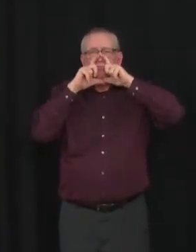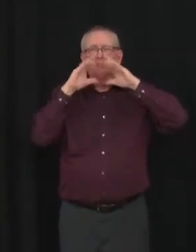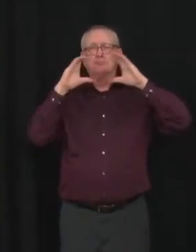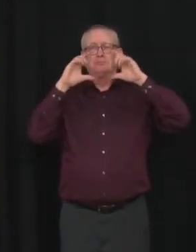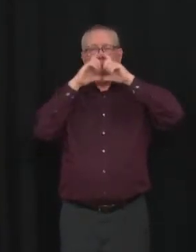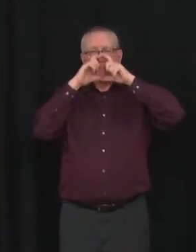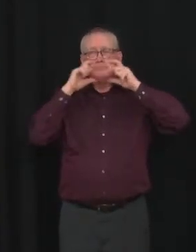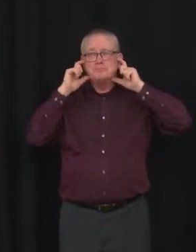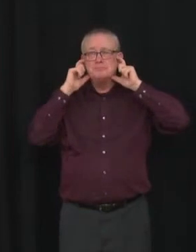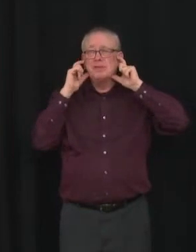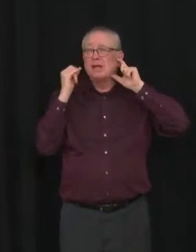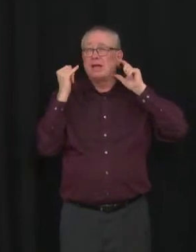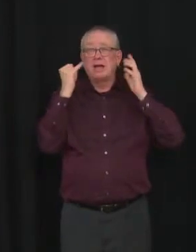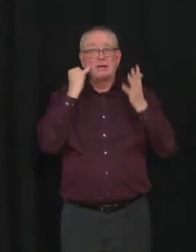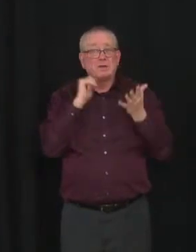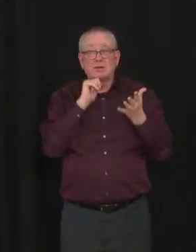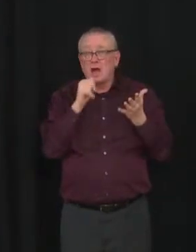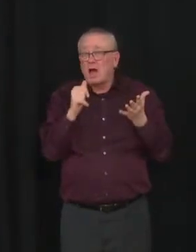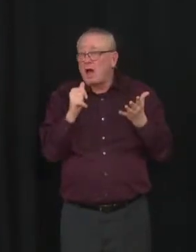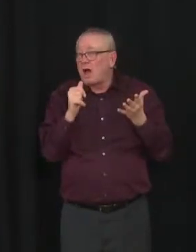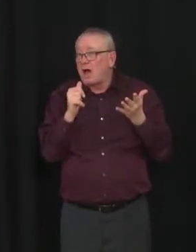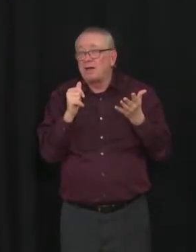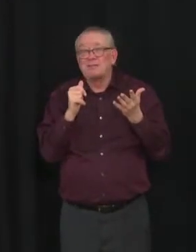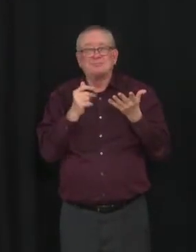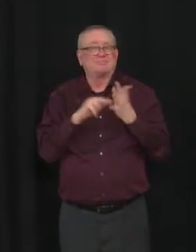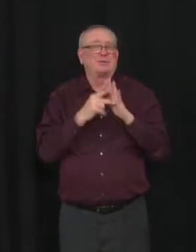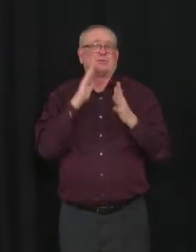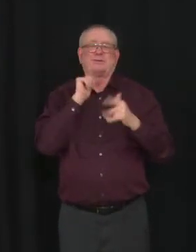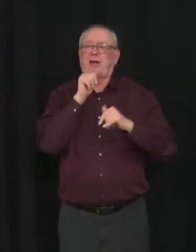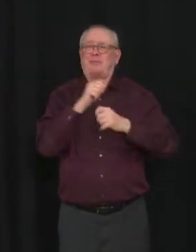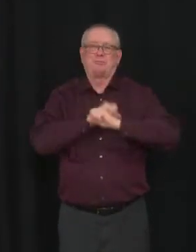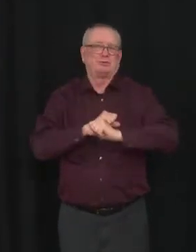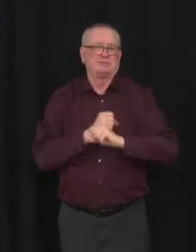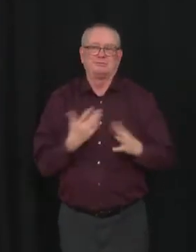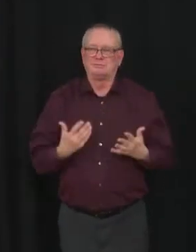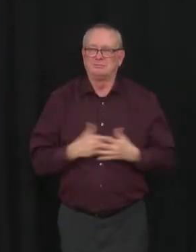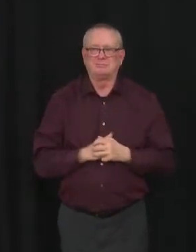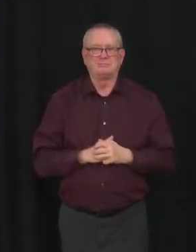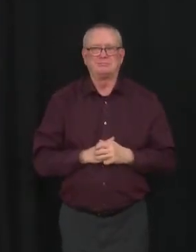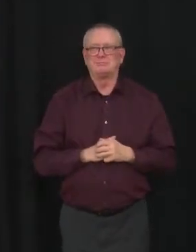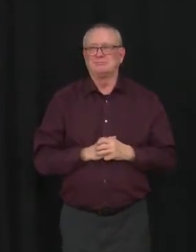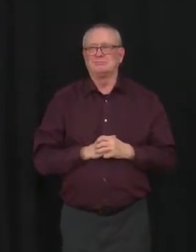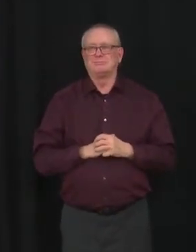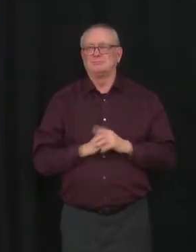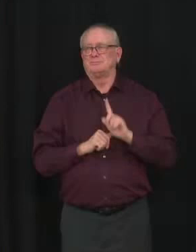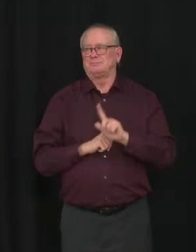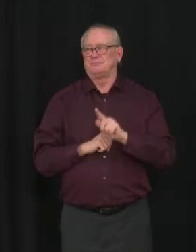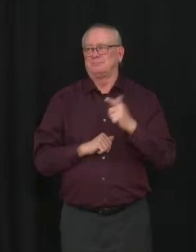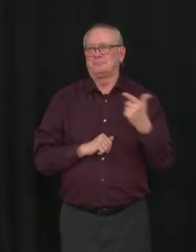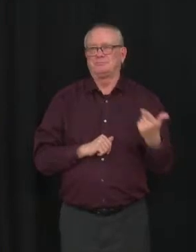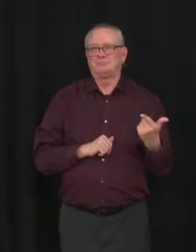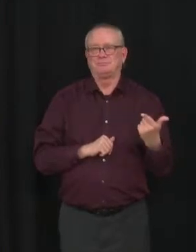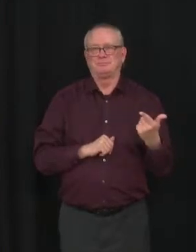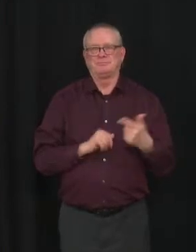effective. Thank you. Operator, can you please put through the next caller? Wallace Snowden, CBC.